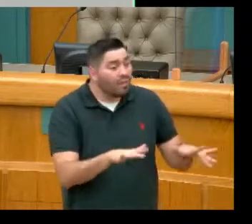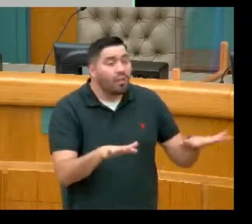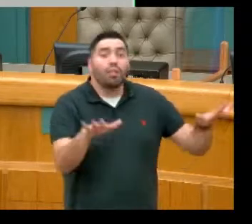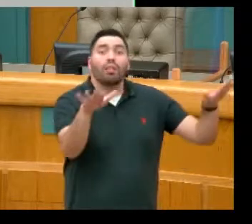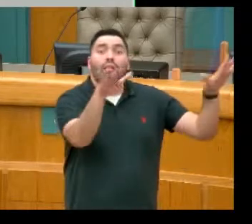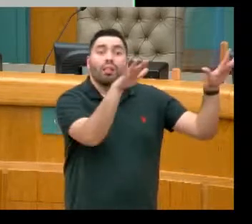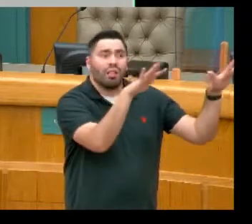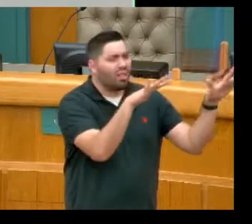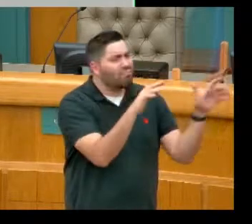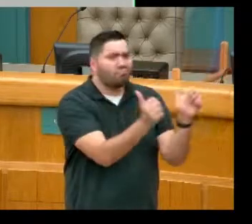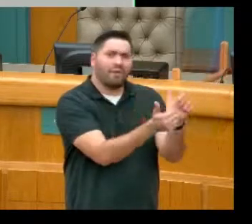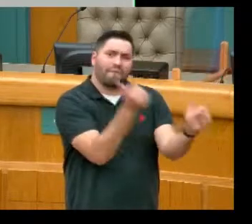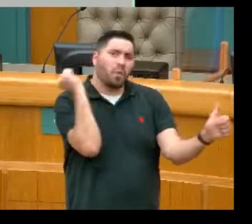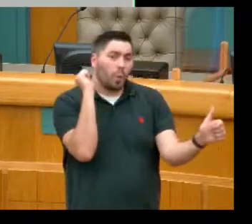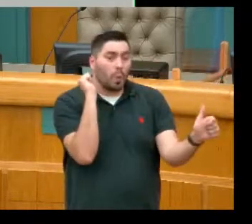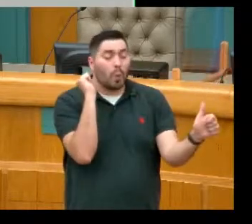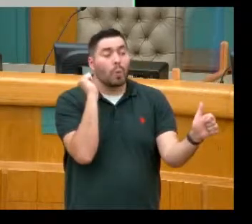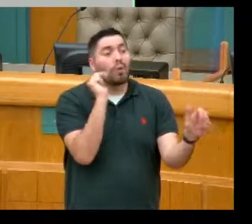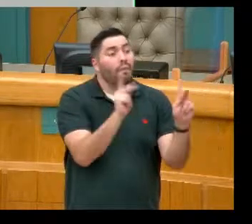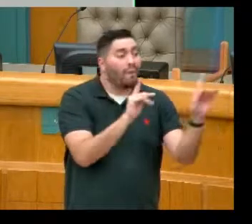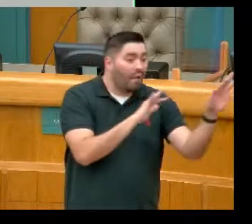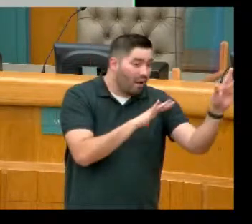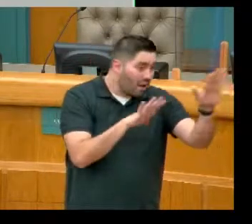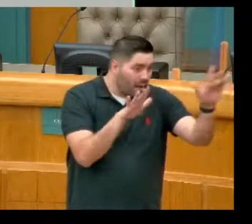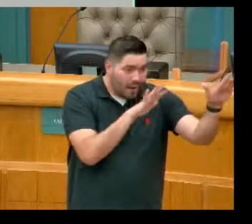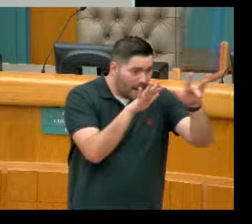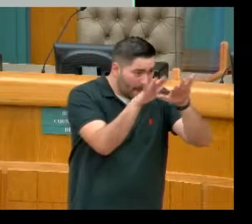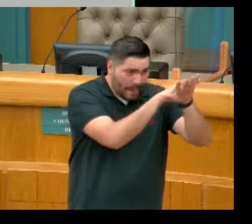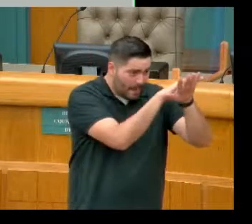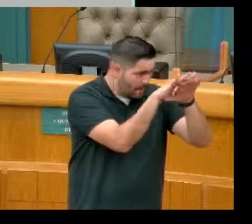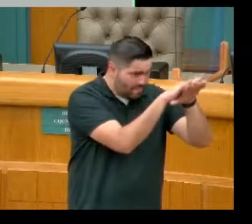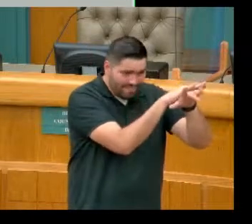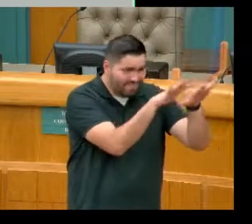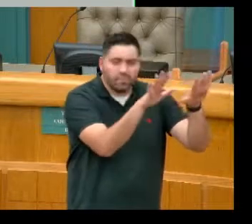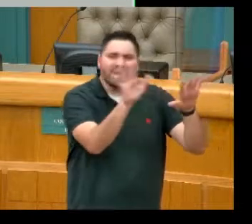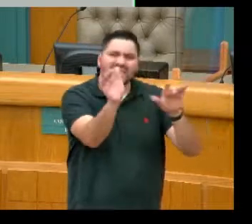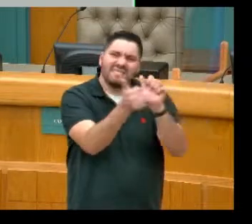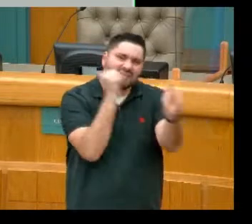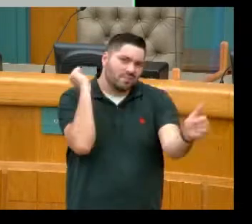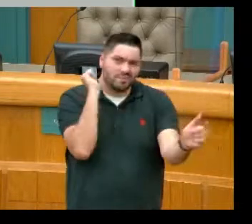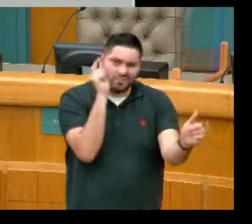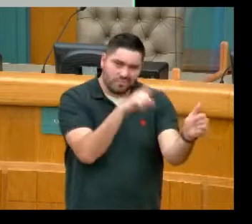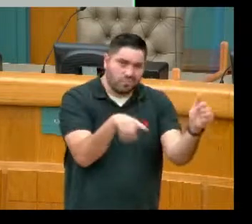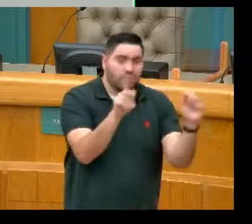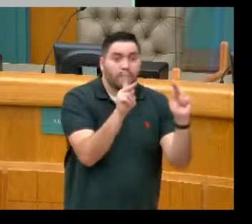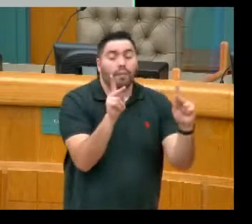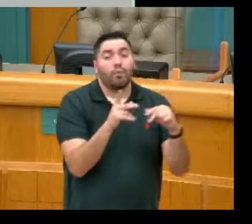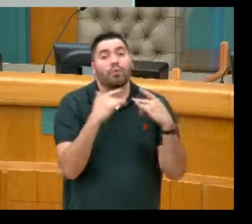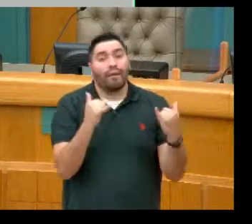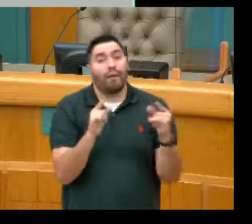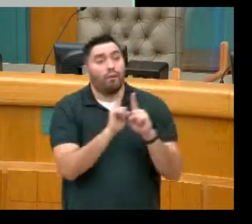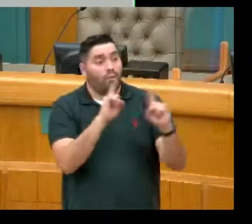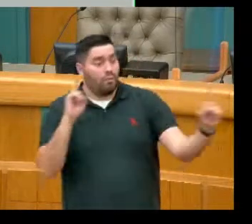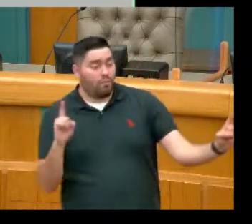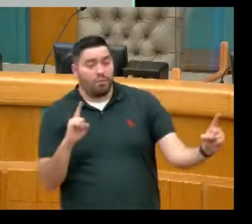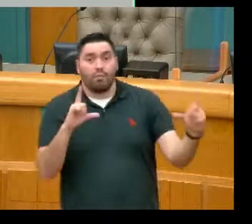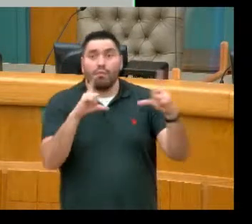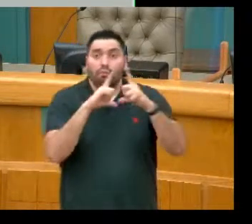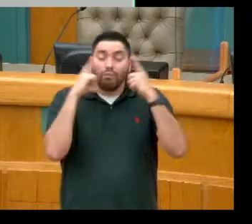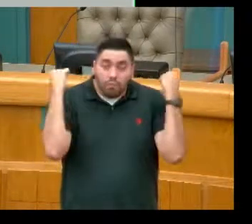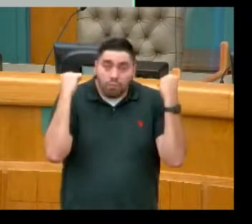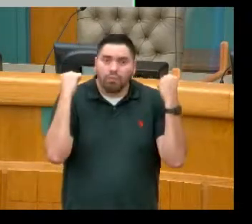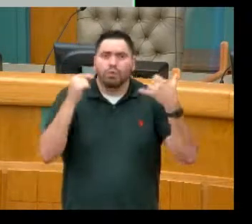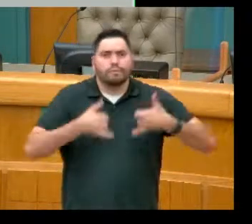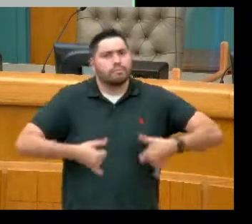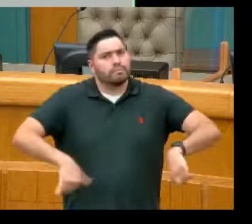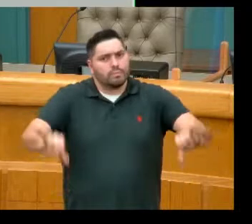Open Texas rollbacks of interventions that have taken place. You're encouraged to stay home if